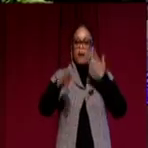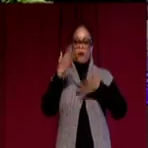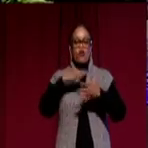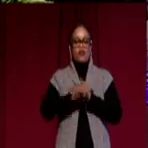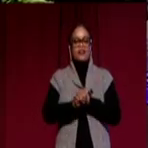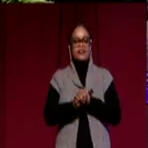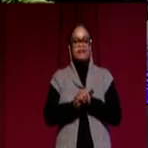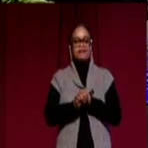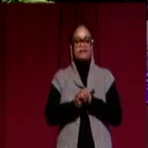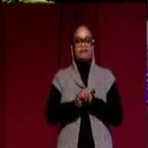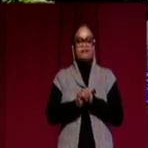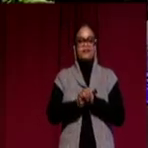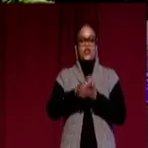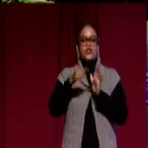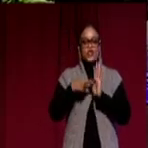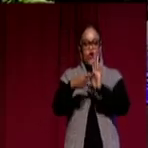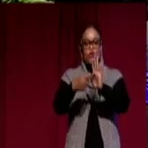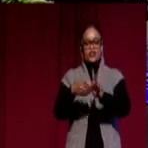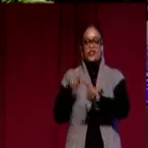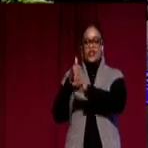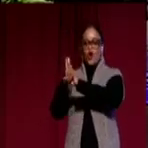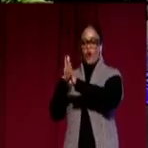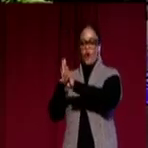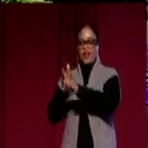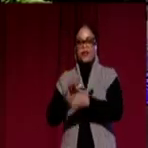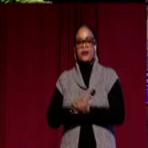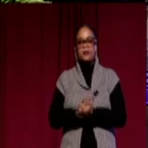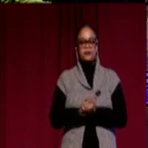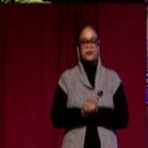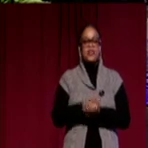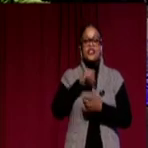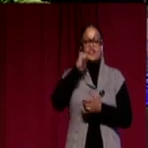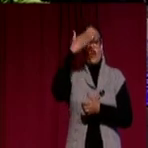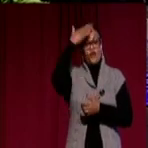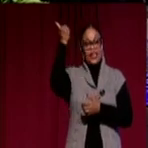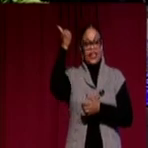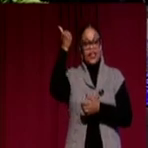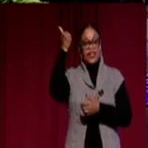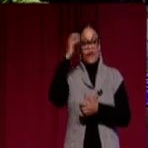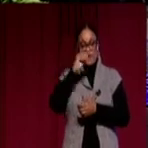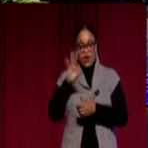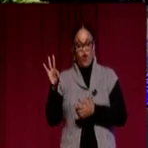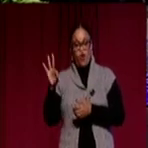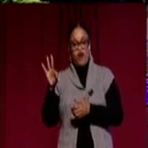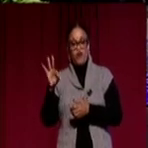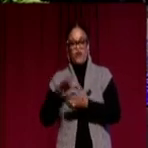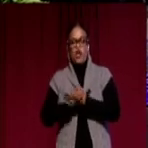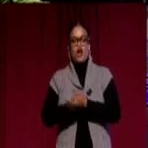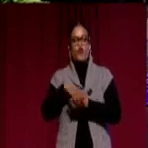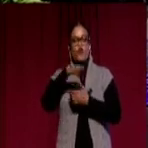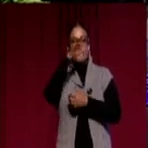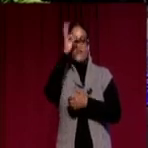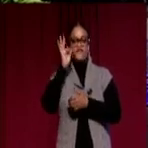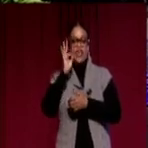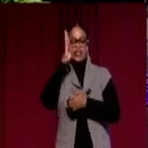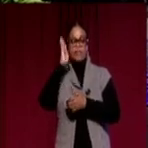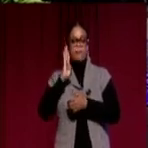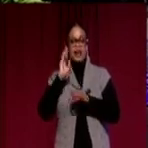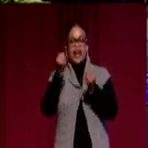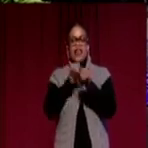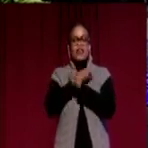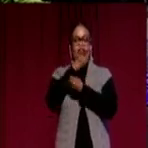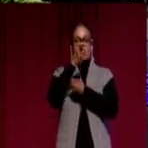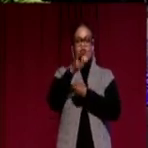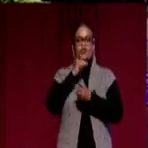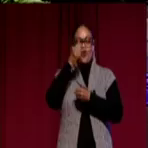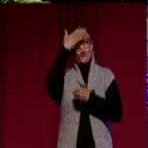take us out in your own way. The rest of the time is yours. Don't forget, if we go off, switch over to Facebook. I love you. Don't